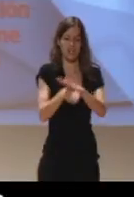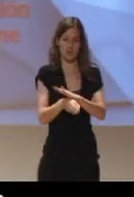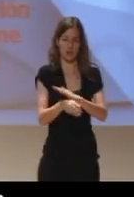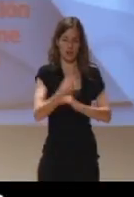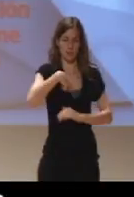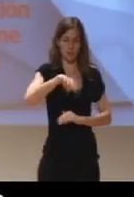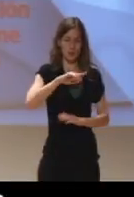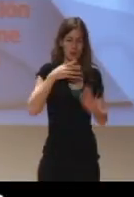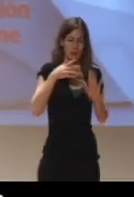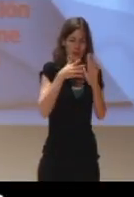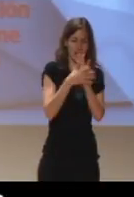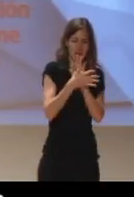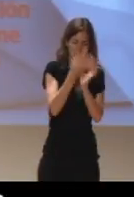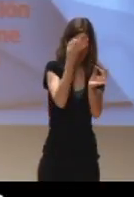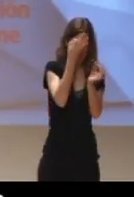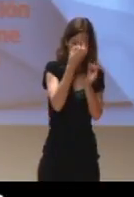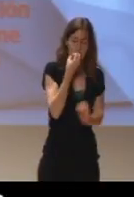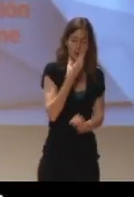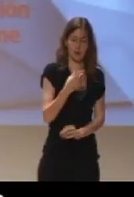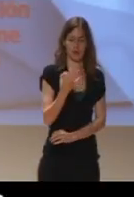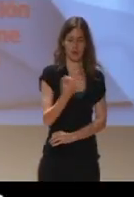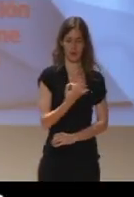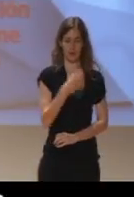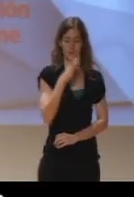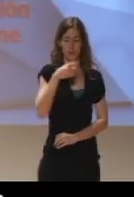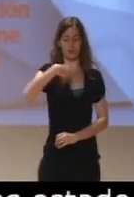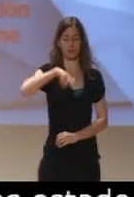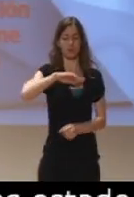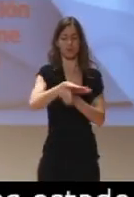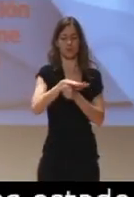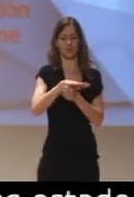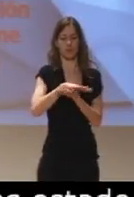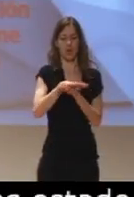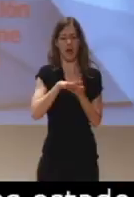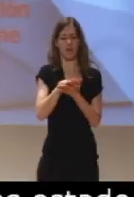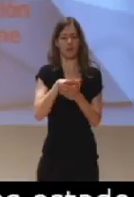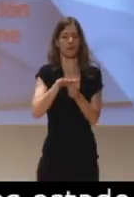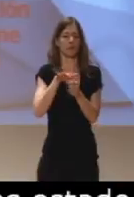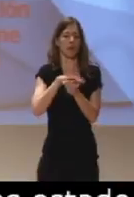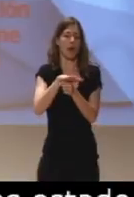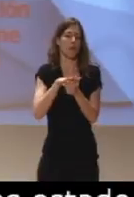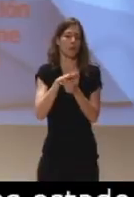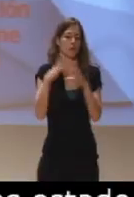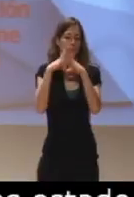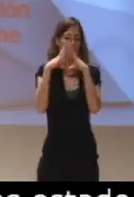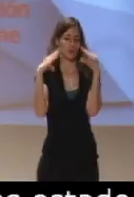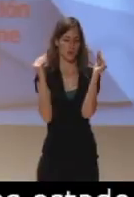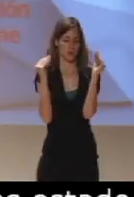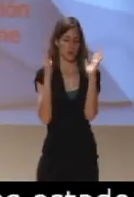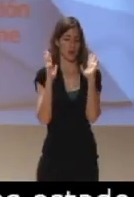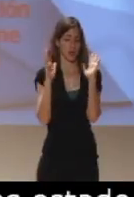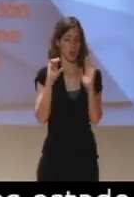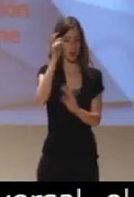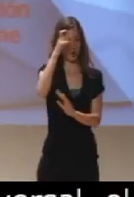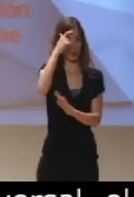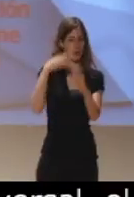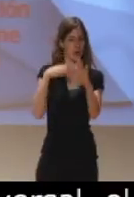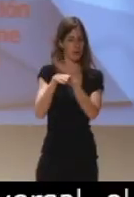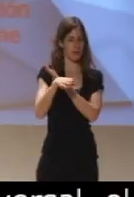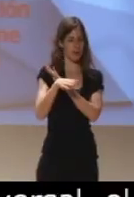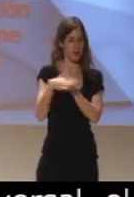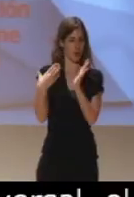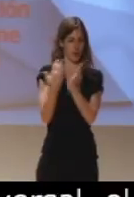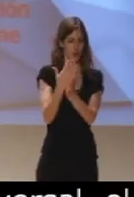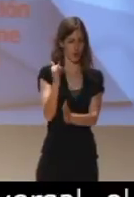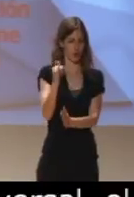concepts as important as accessibility. We've talked about the university. At university, the concept